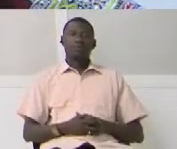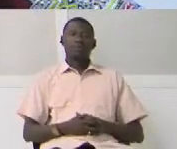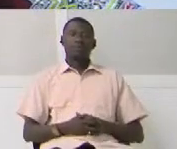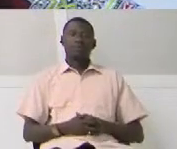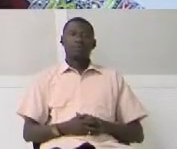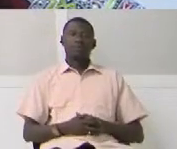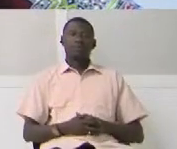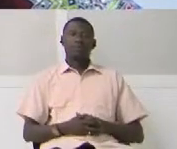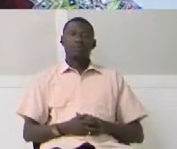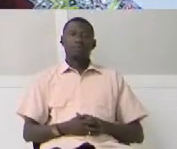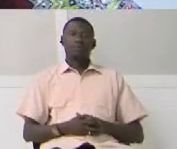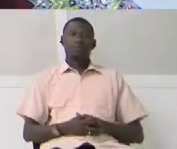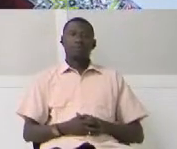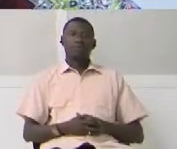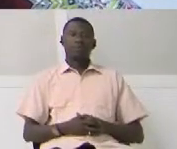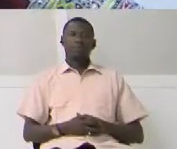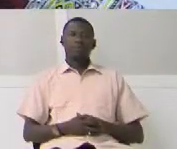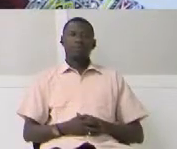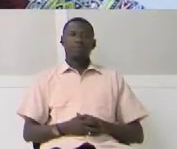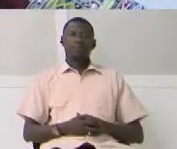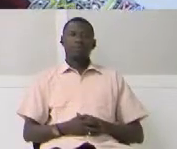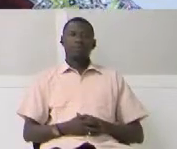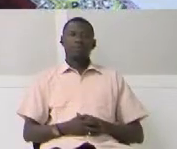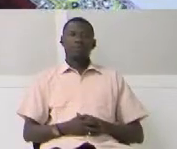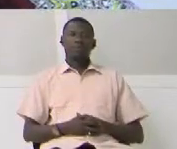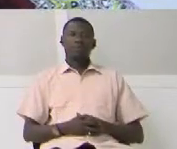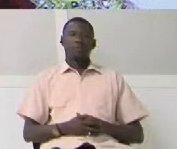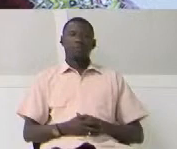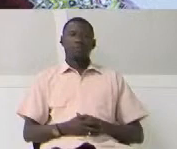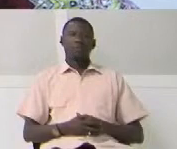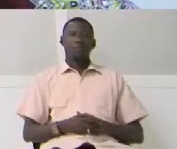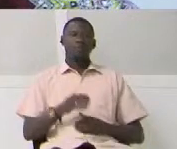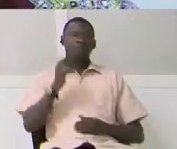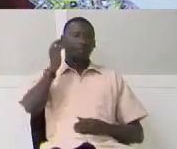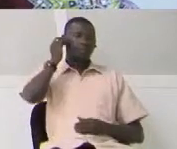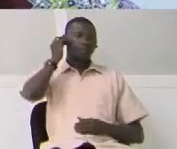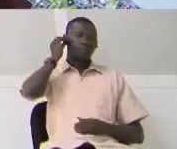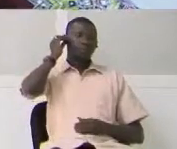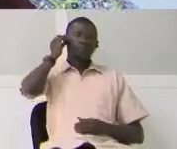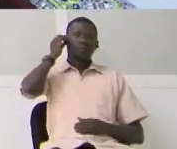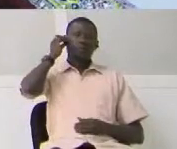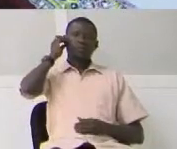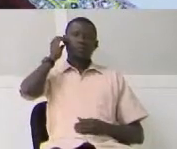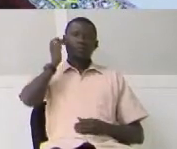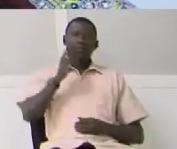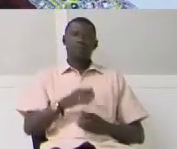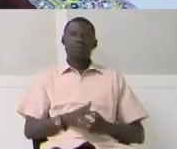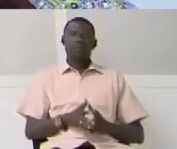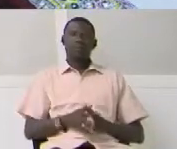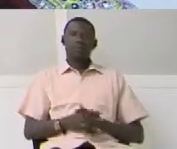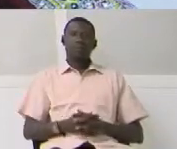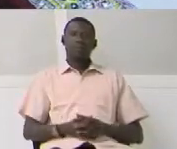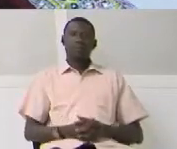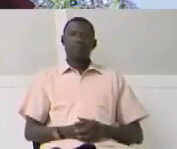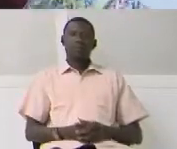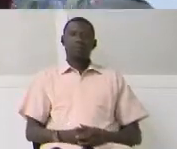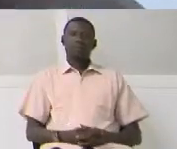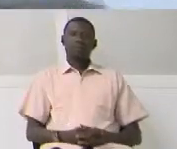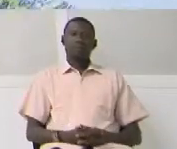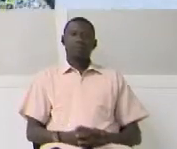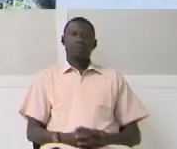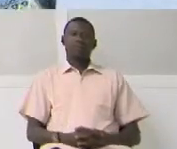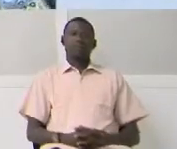Kweku Harris, mungi in Baba Minam right now. Man mako ku nyo dem daka nyo deka si bena hotel ku nyo asenda